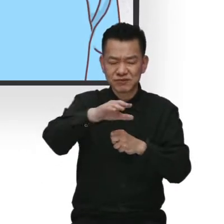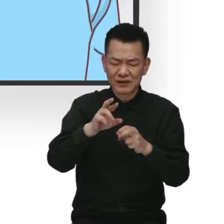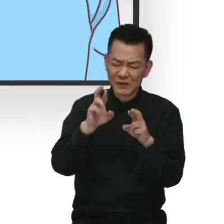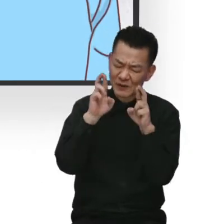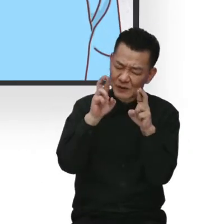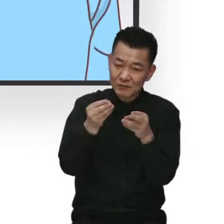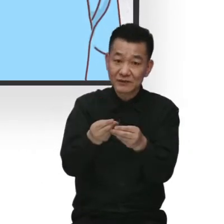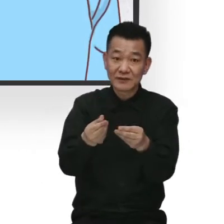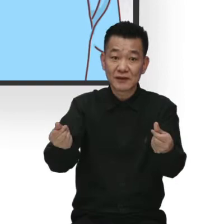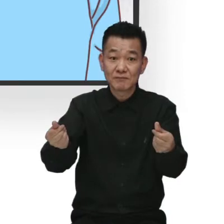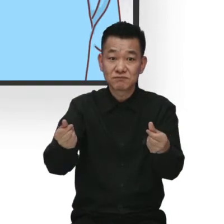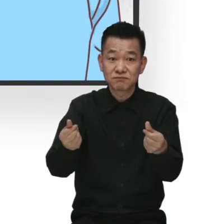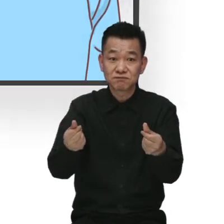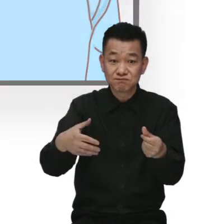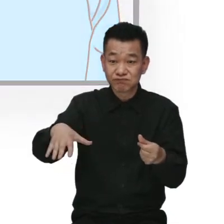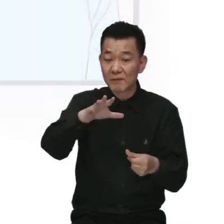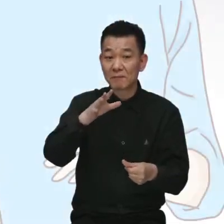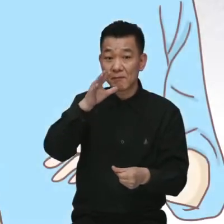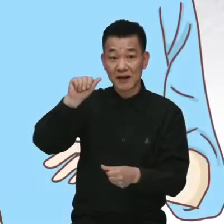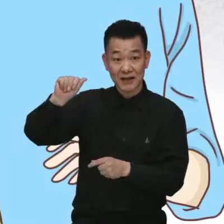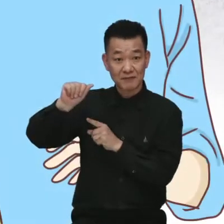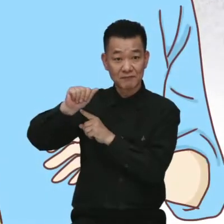to be solved well.